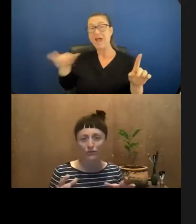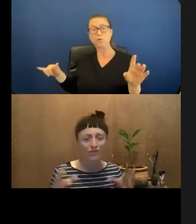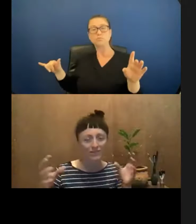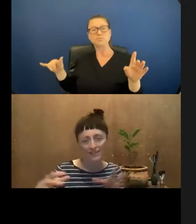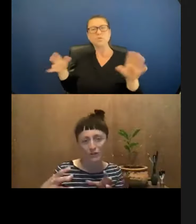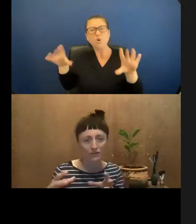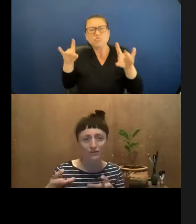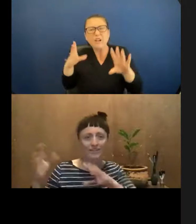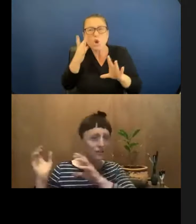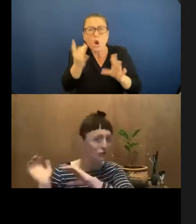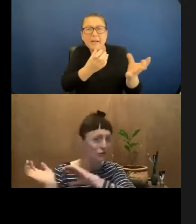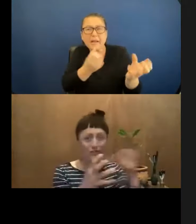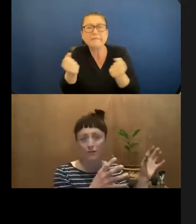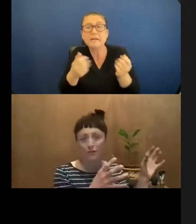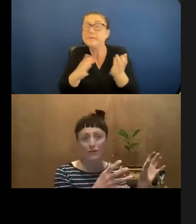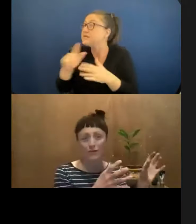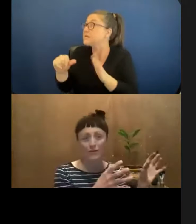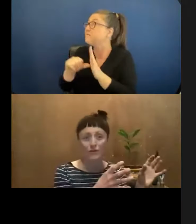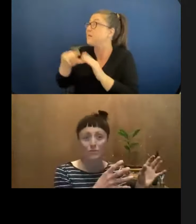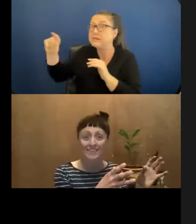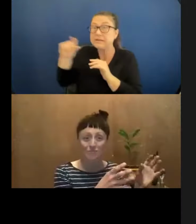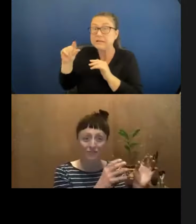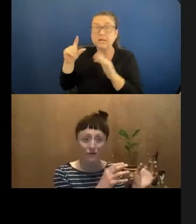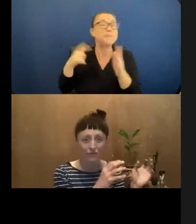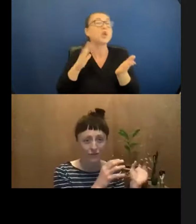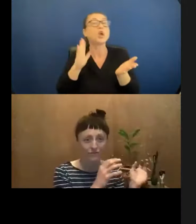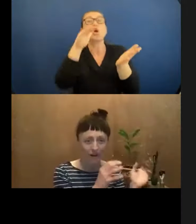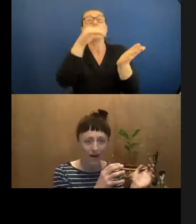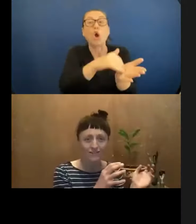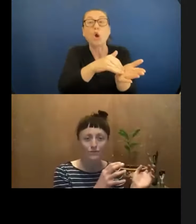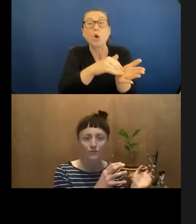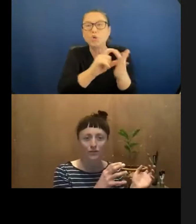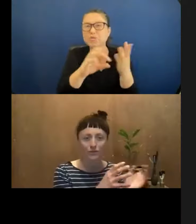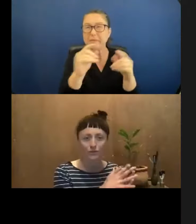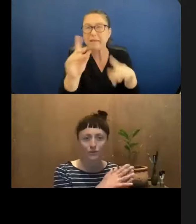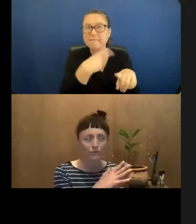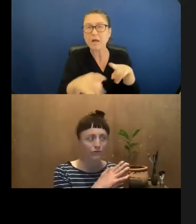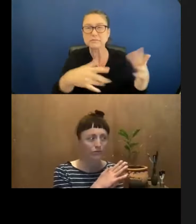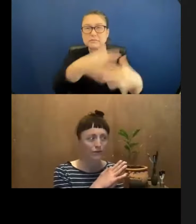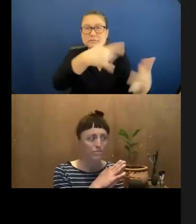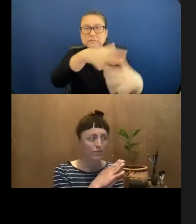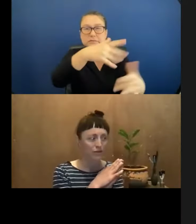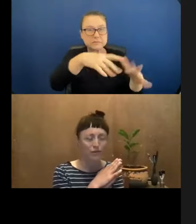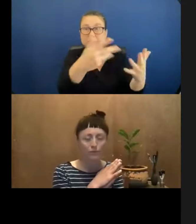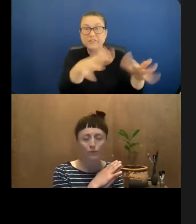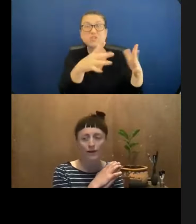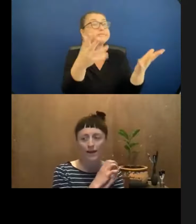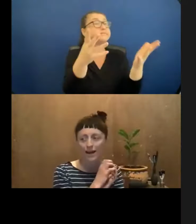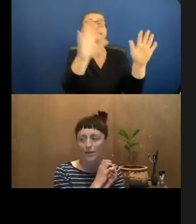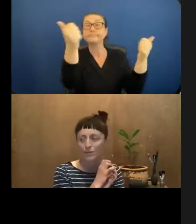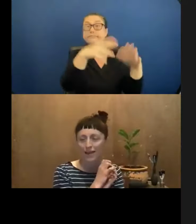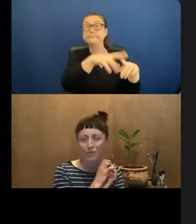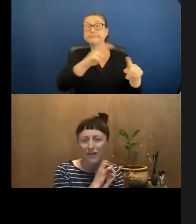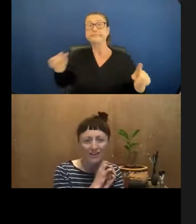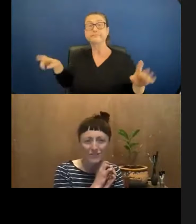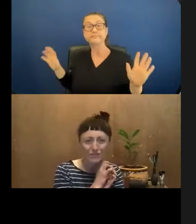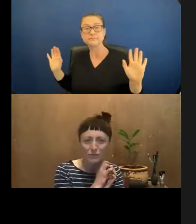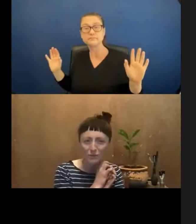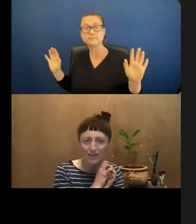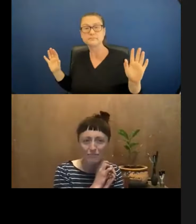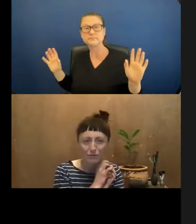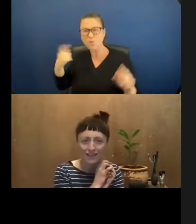you've got, there's a little bit of funding and you go somewhere and you make something very, very fast with it, with a group of, of people. Um, and we